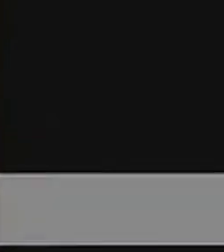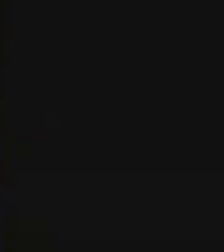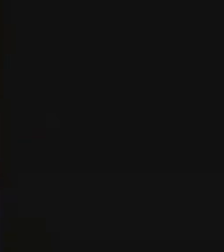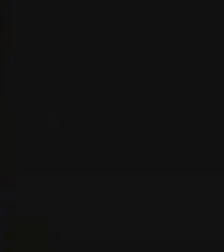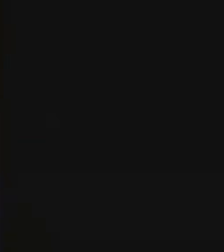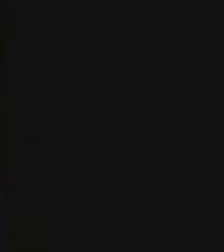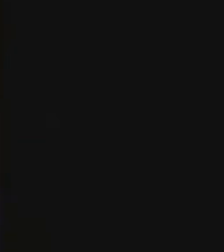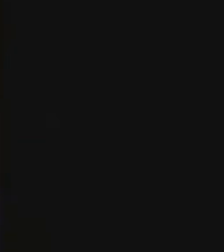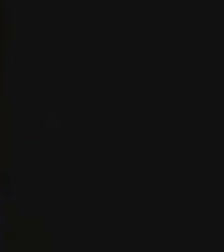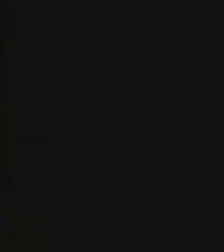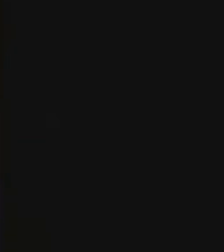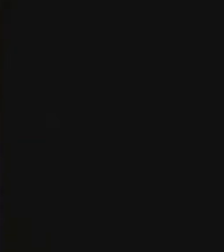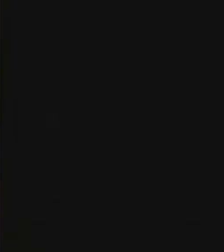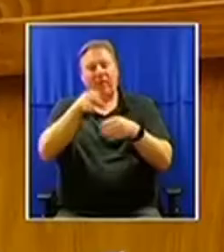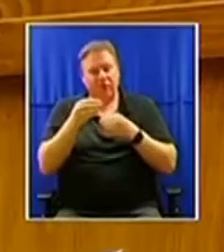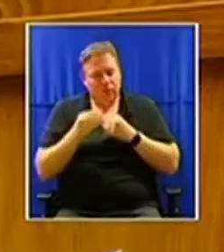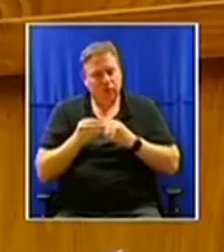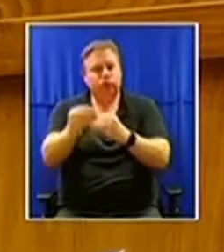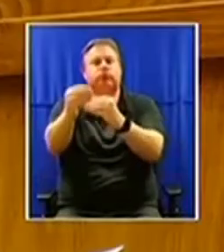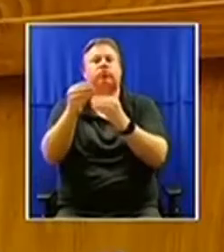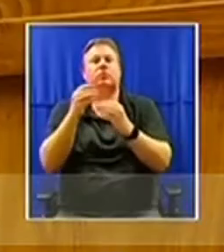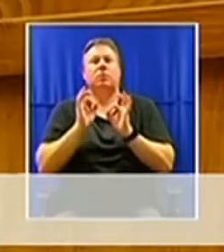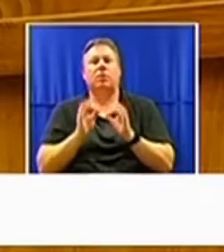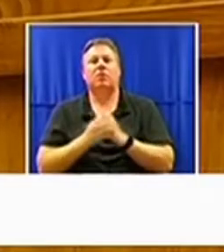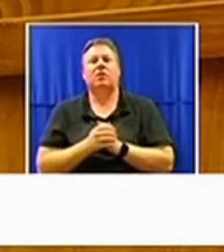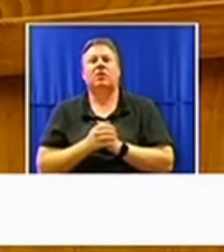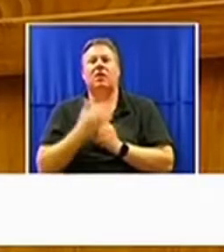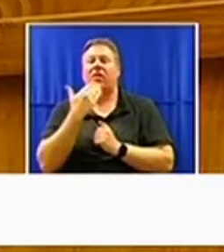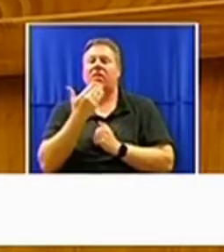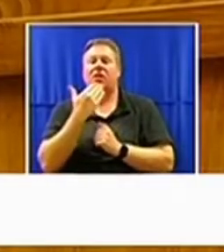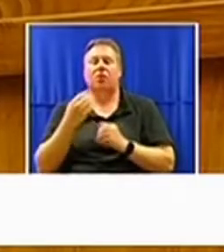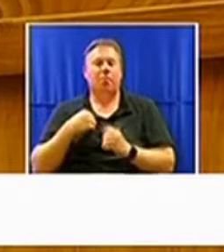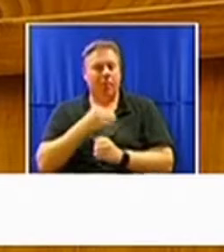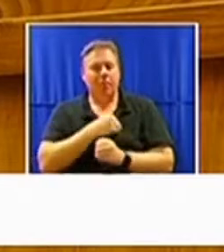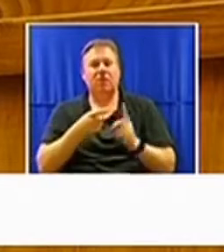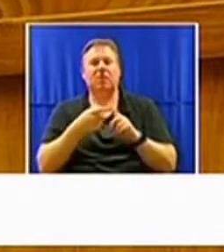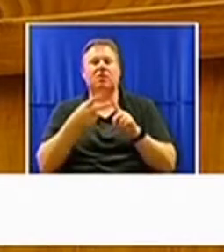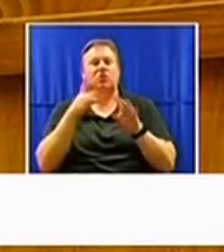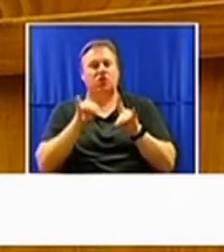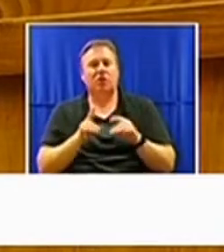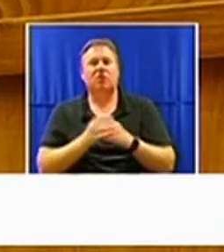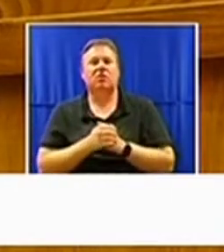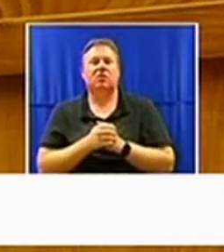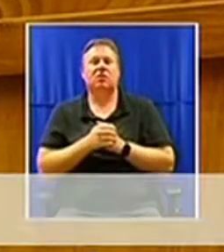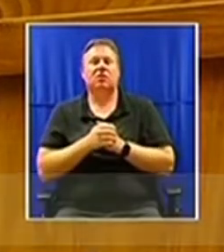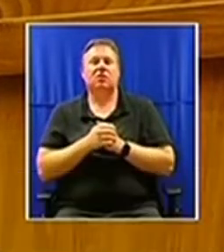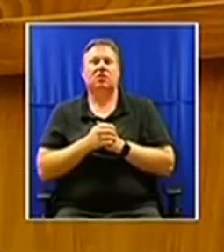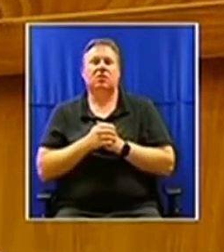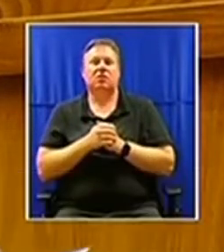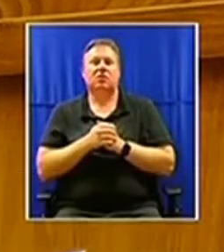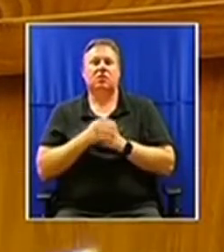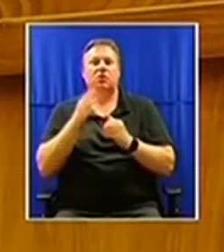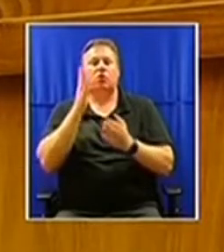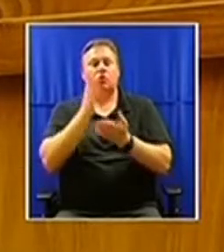to disagree and rose to the occasion. I want to thank all the members, all the chairs, who have made sure